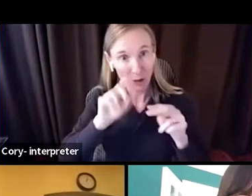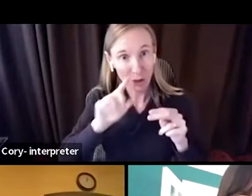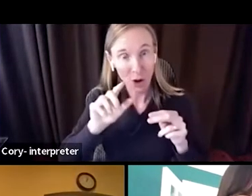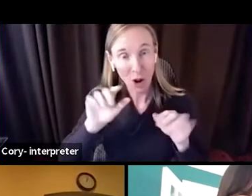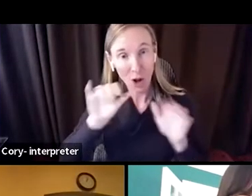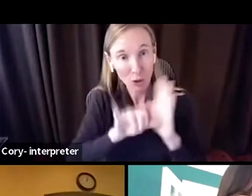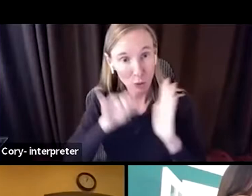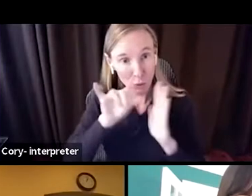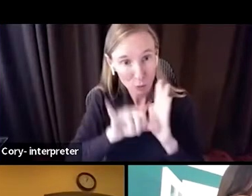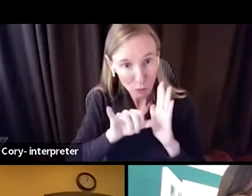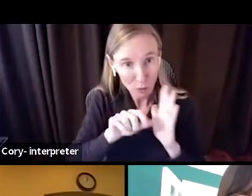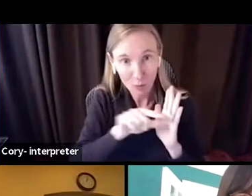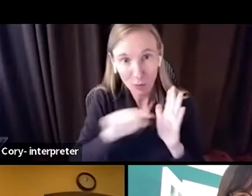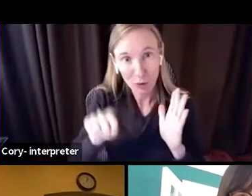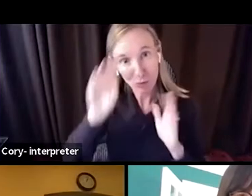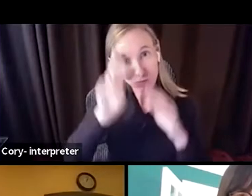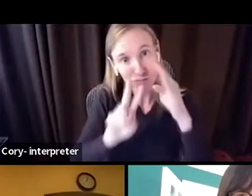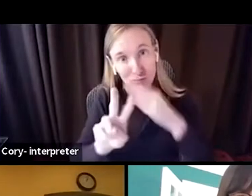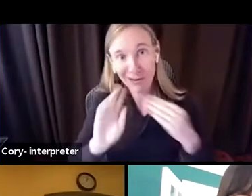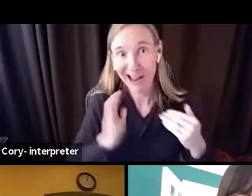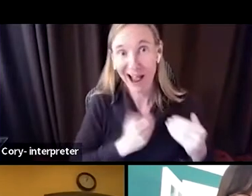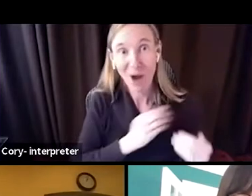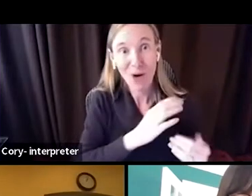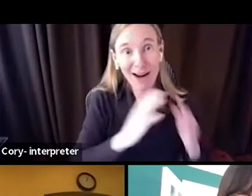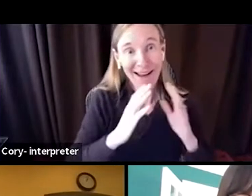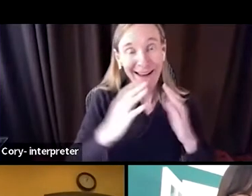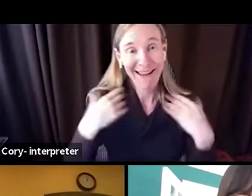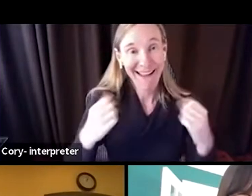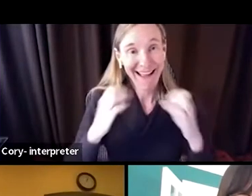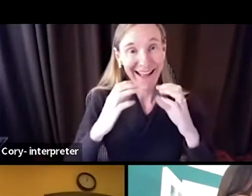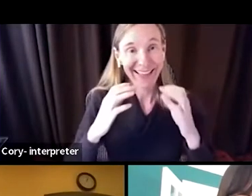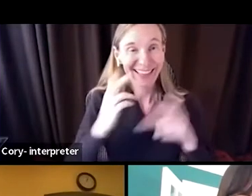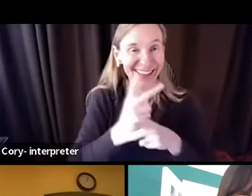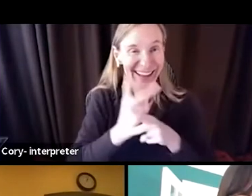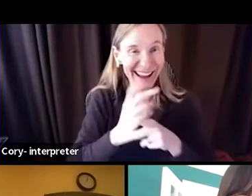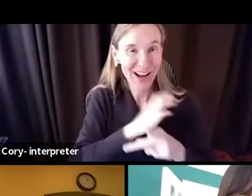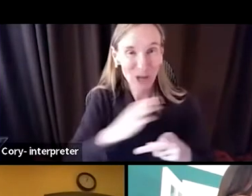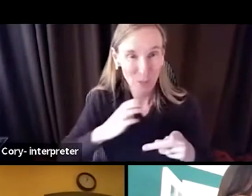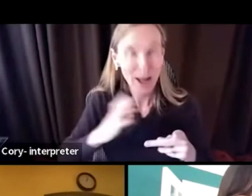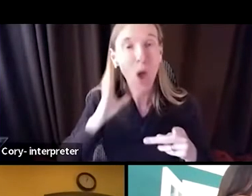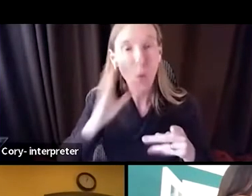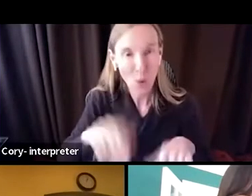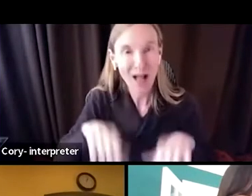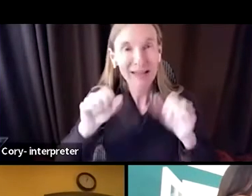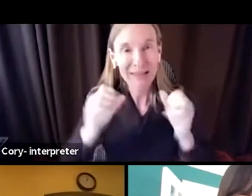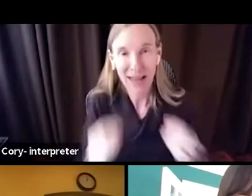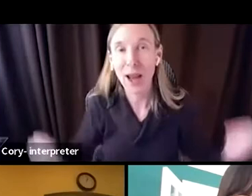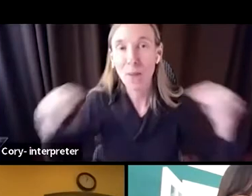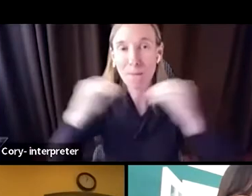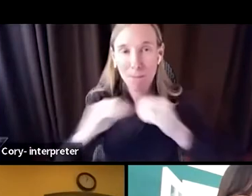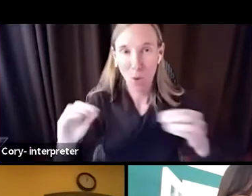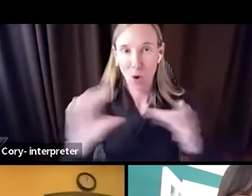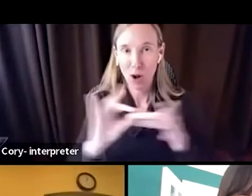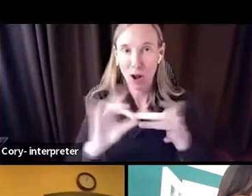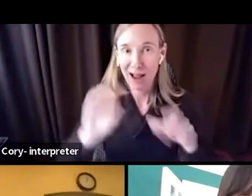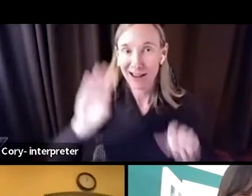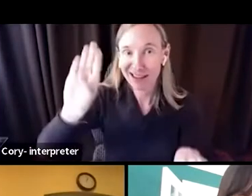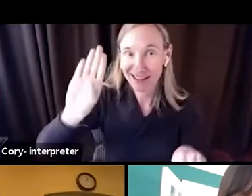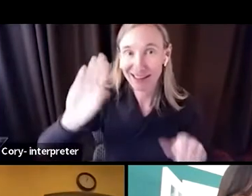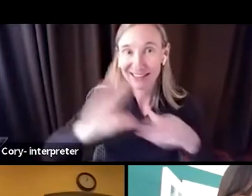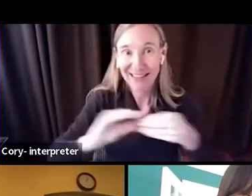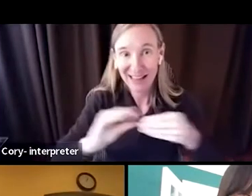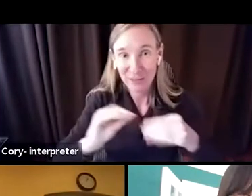anticipate, our healthcare committee will take further testimony on House Bill